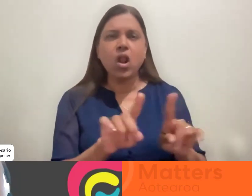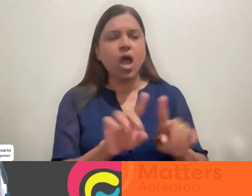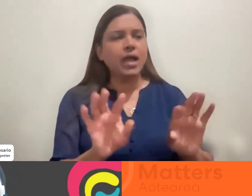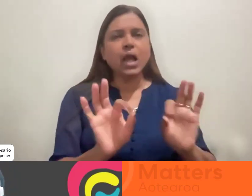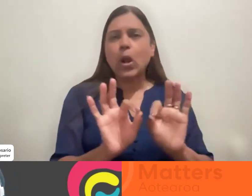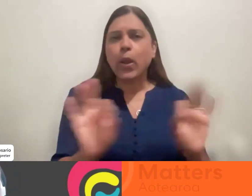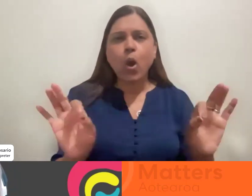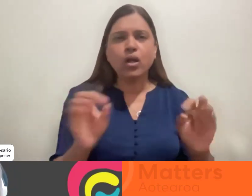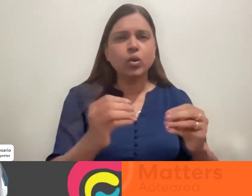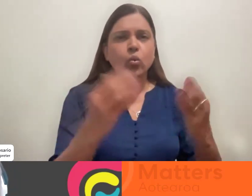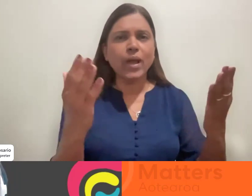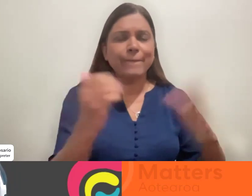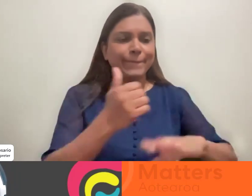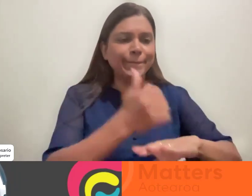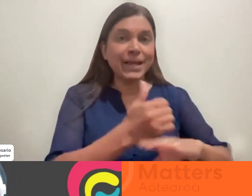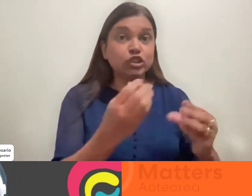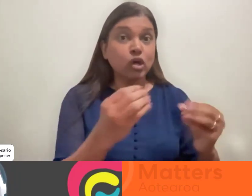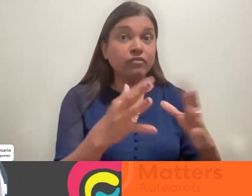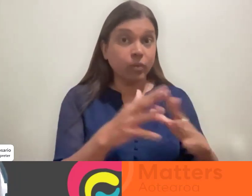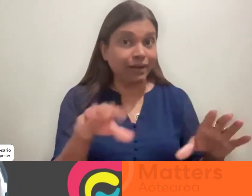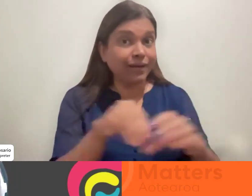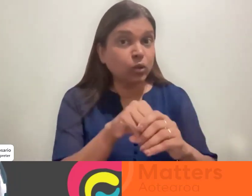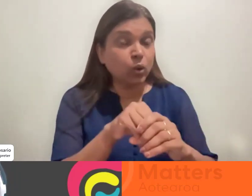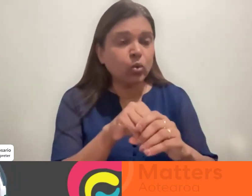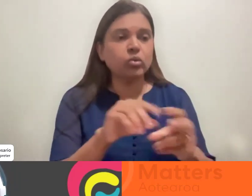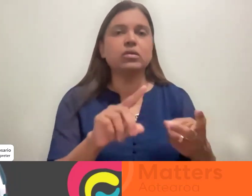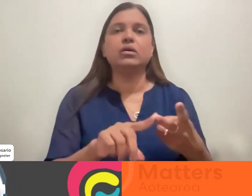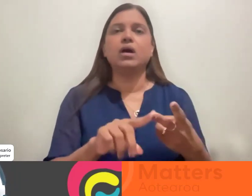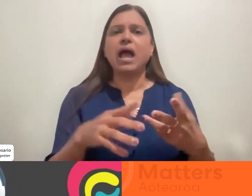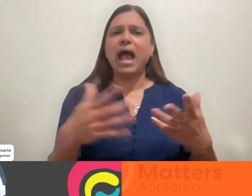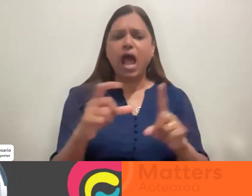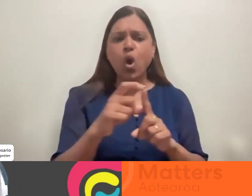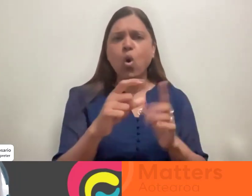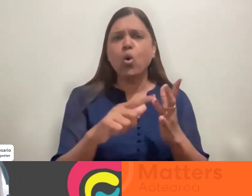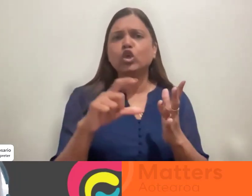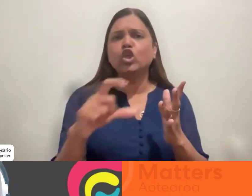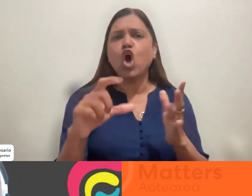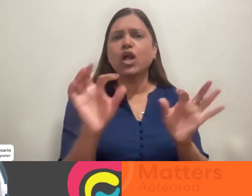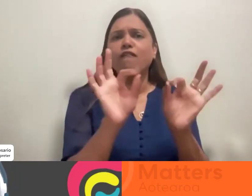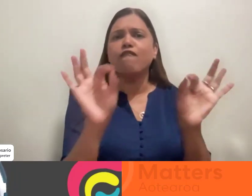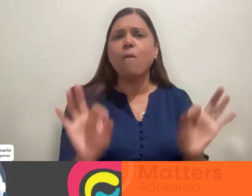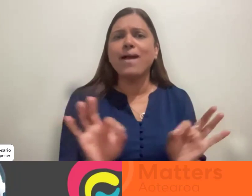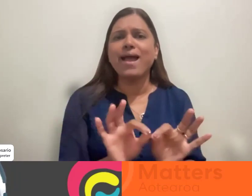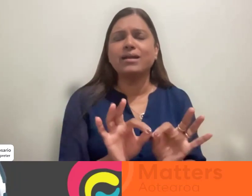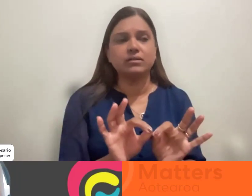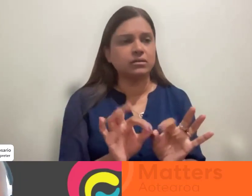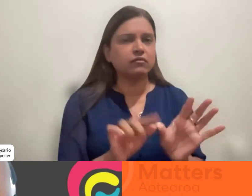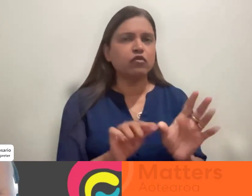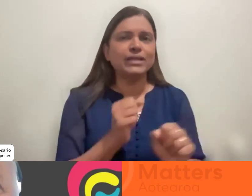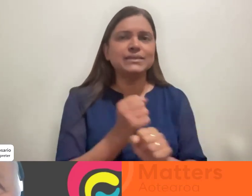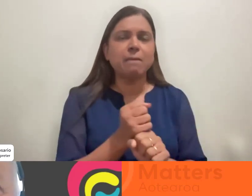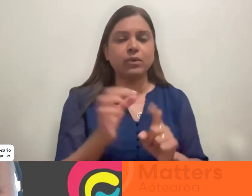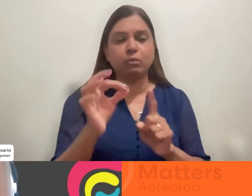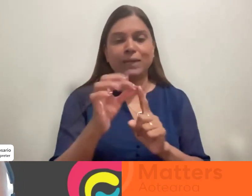non-web-based software is there. So document formats, so PDFs or non-PDFs and all that kind of